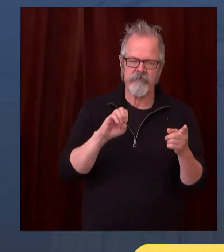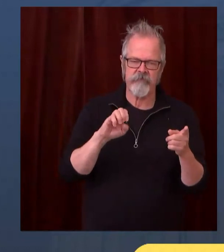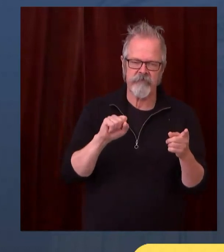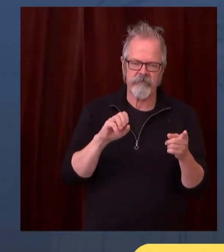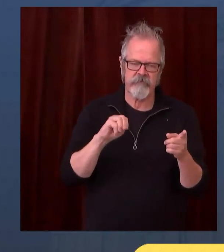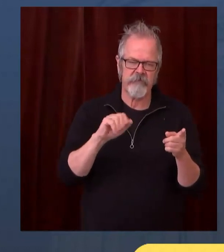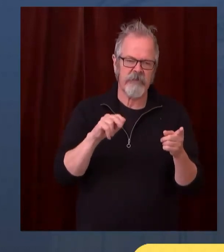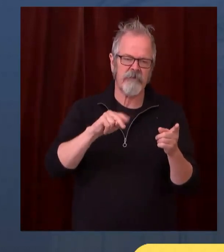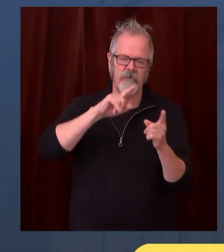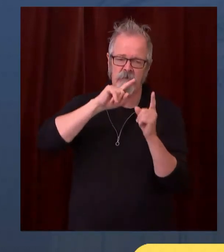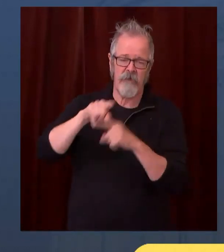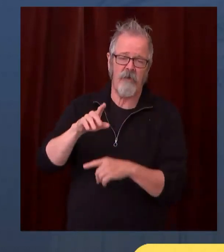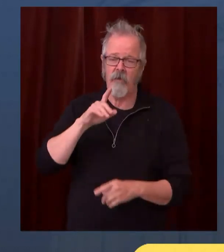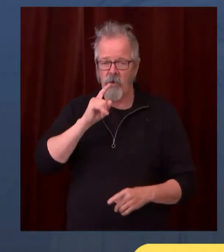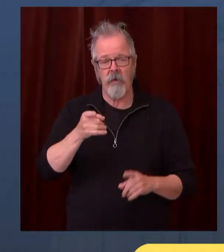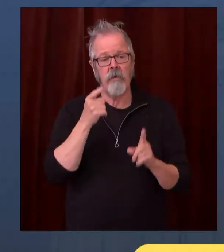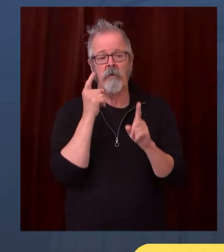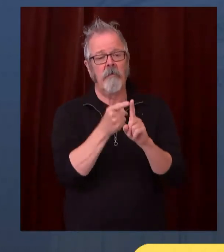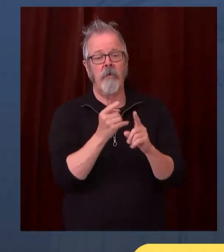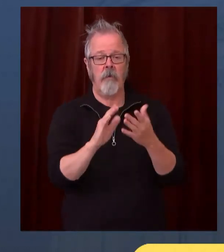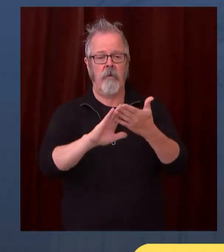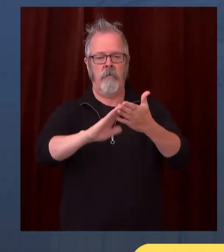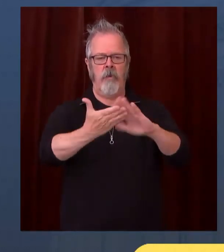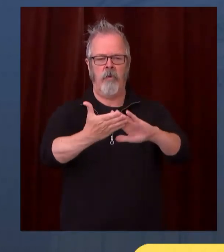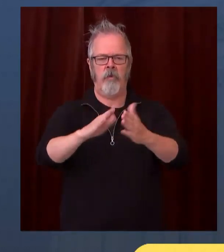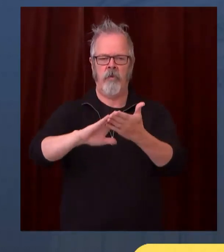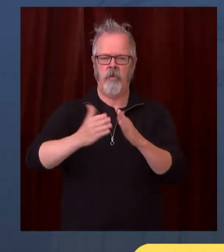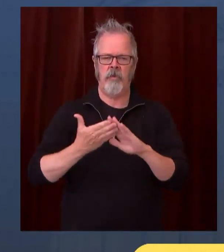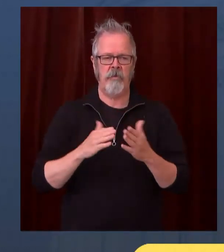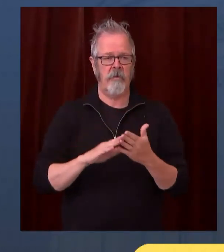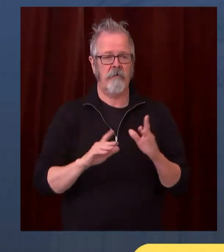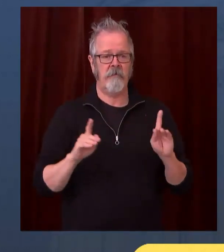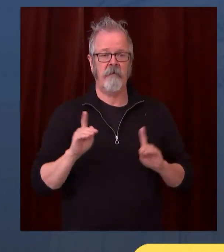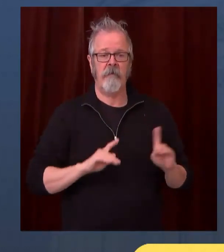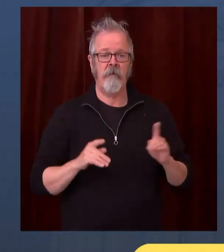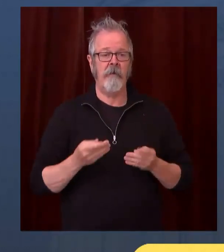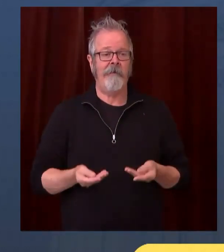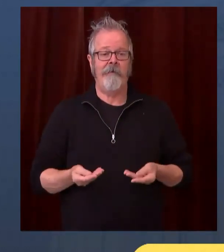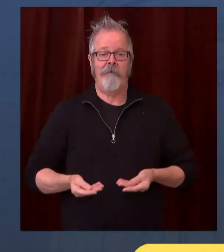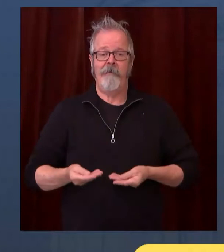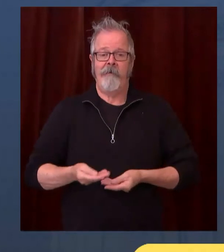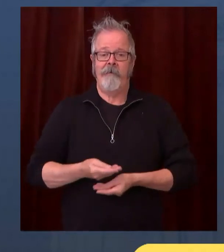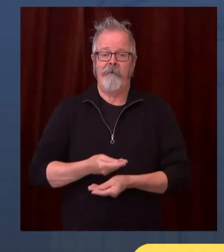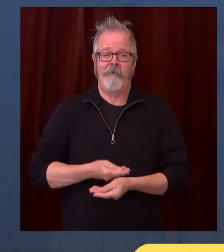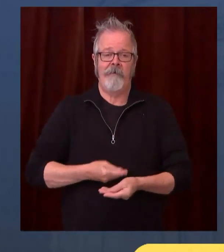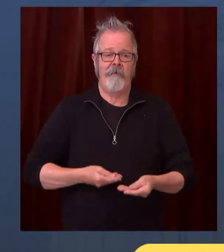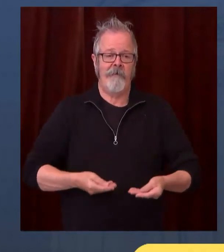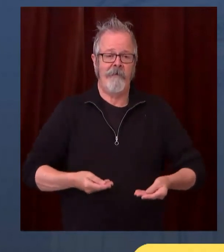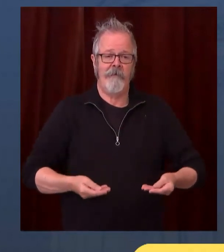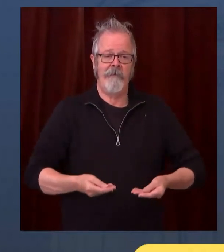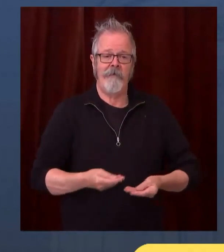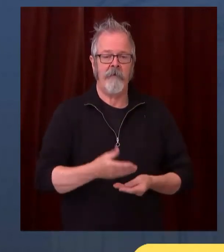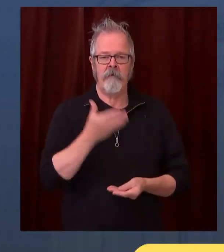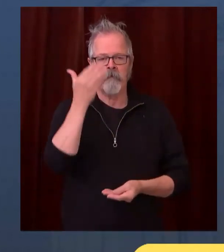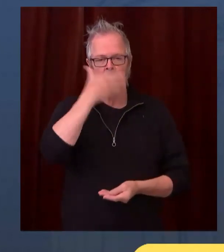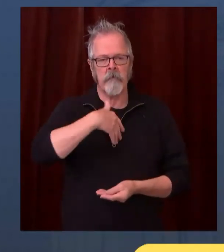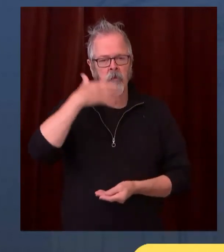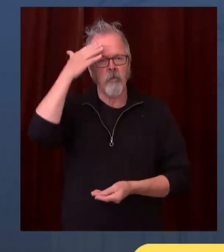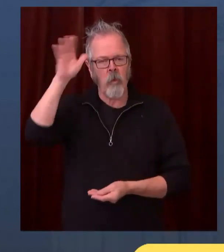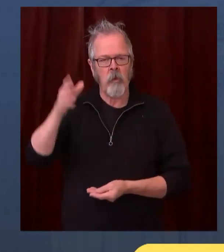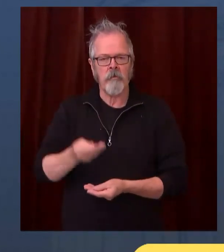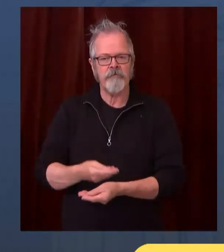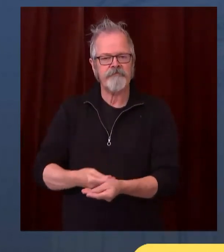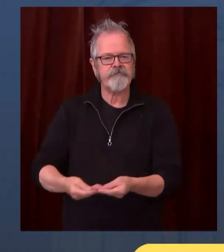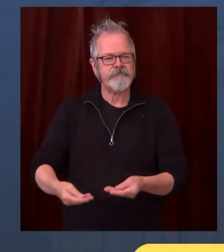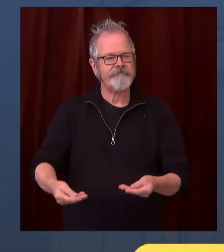again, is people can transmit this before they even are feeling ill. And that's why it's so important that we